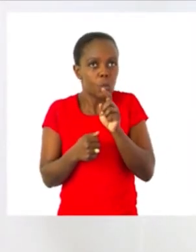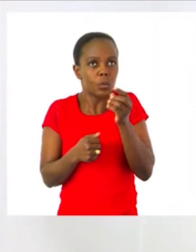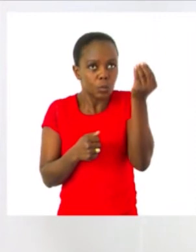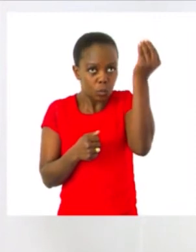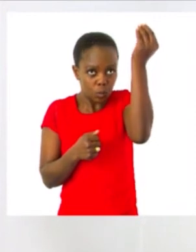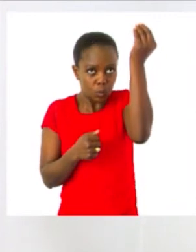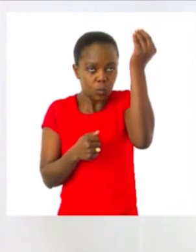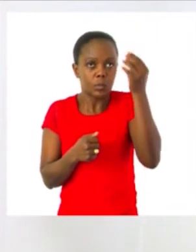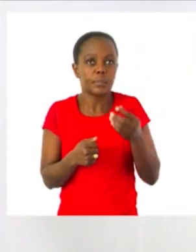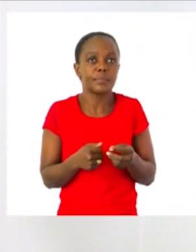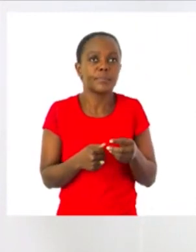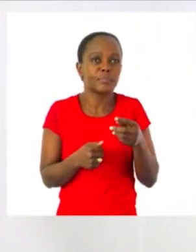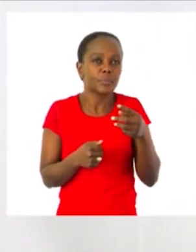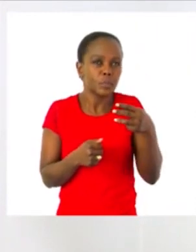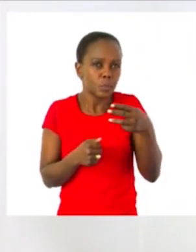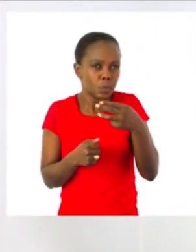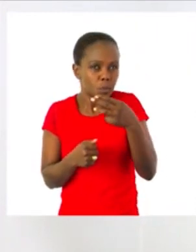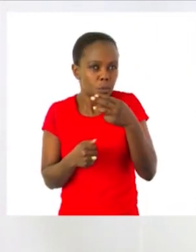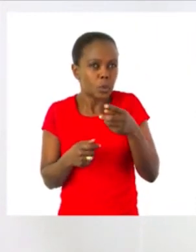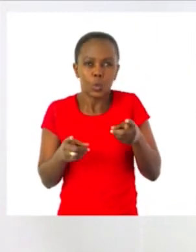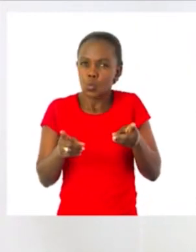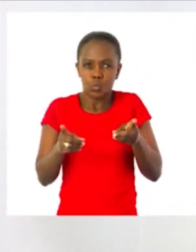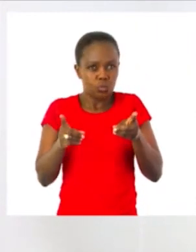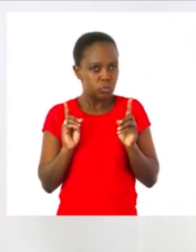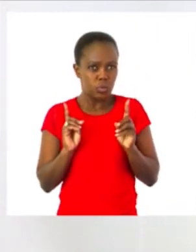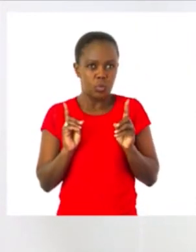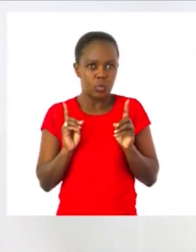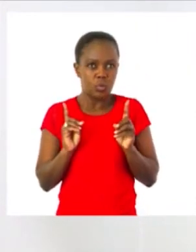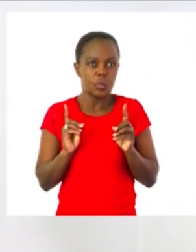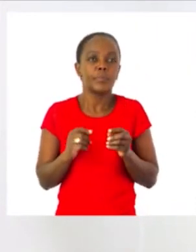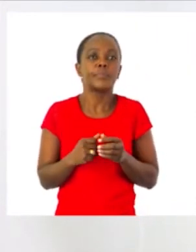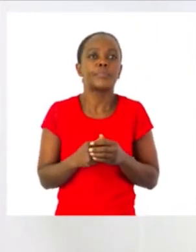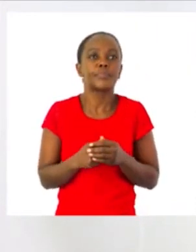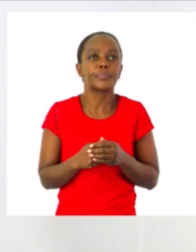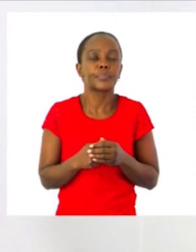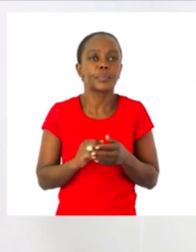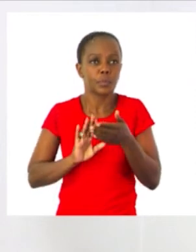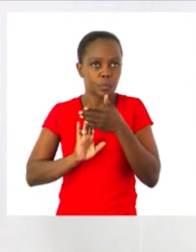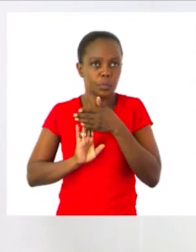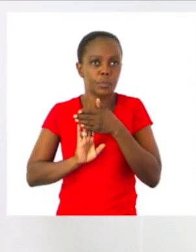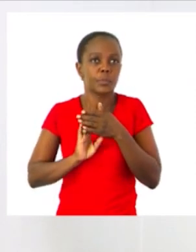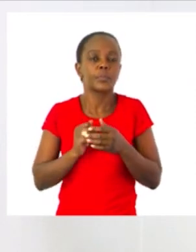us with the scissors. Remember, a scissors is sharp. We always need to be safe.